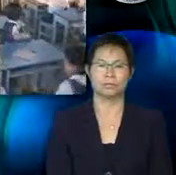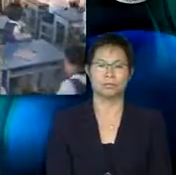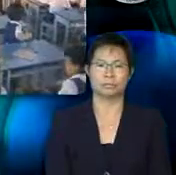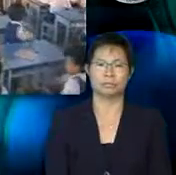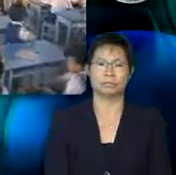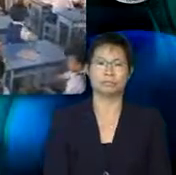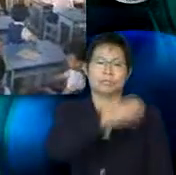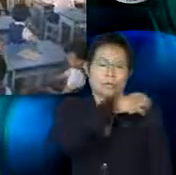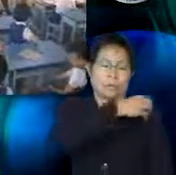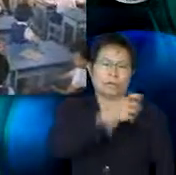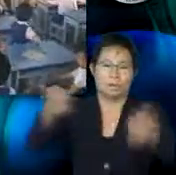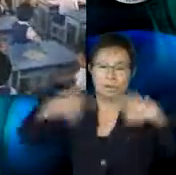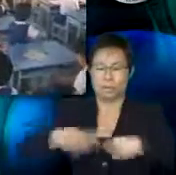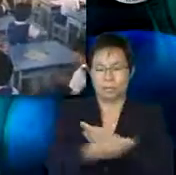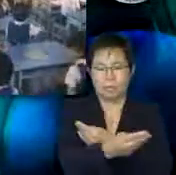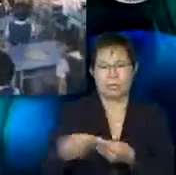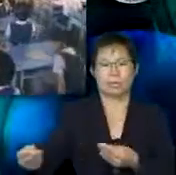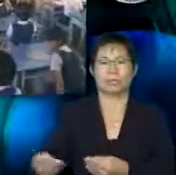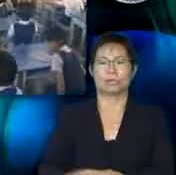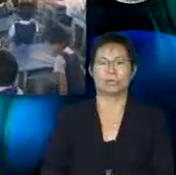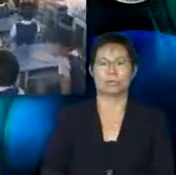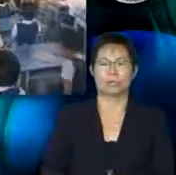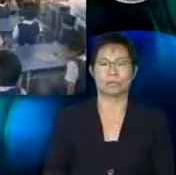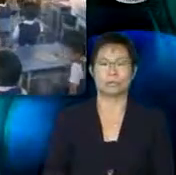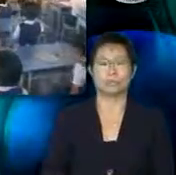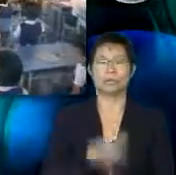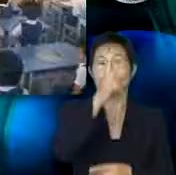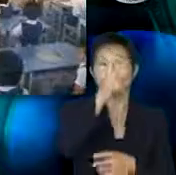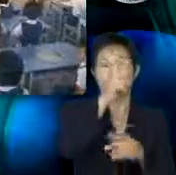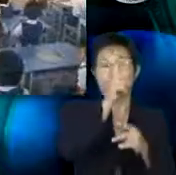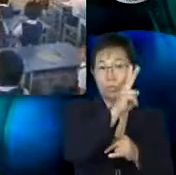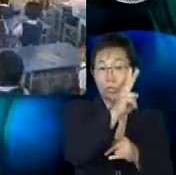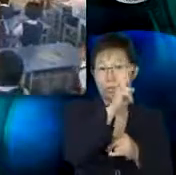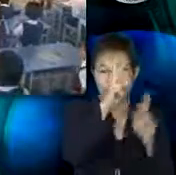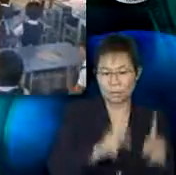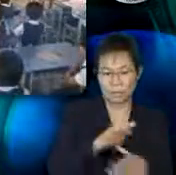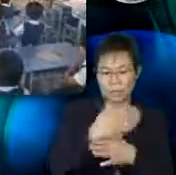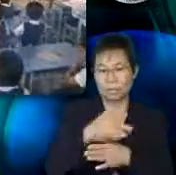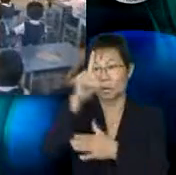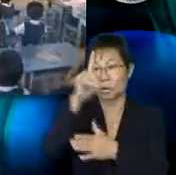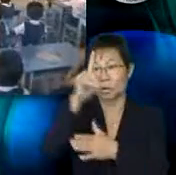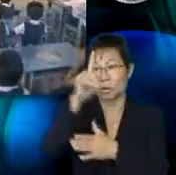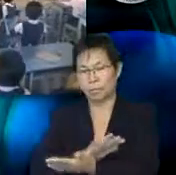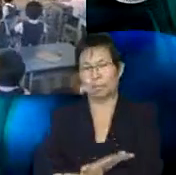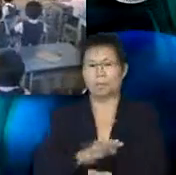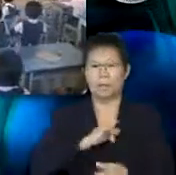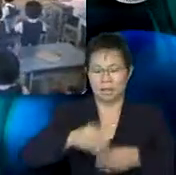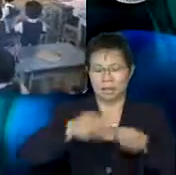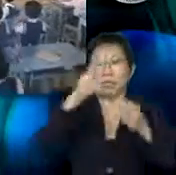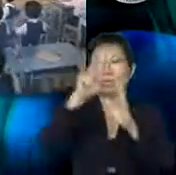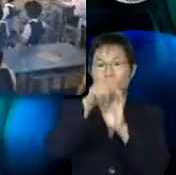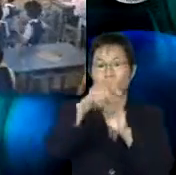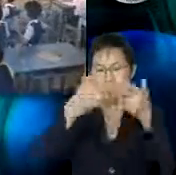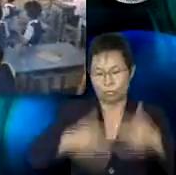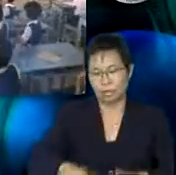1, 2, 3, 4, 5. Okay, Monica, come. We should do 2 to a. 2 person share 1 paper. Okay? 2 person, share 1 person. I give you 2 minutes to